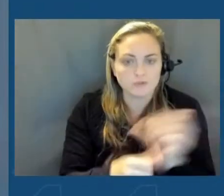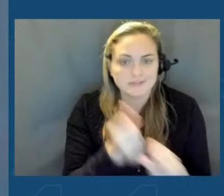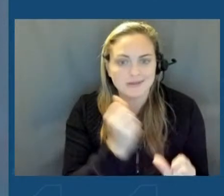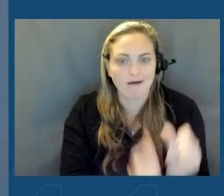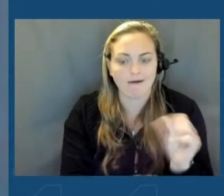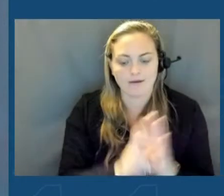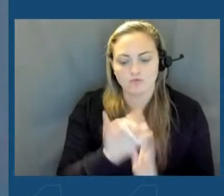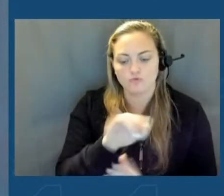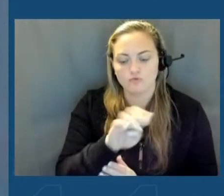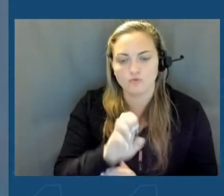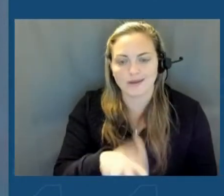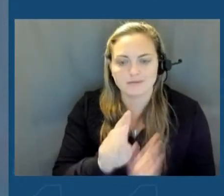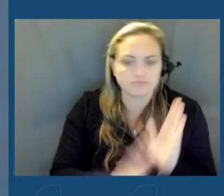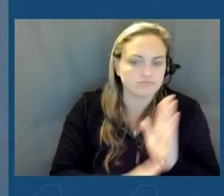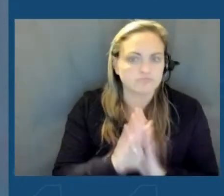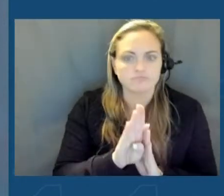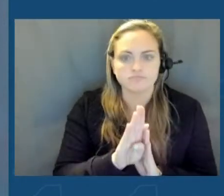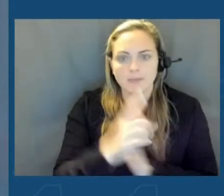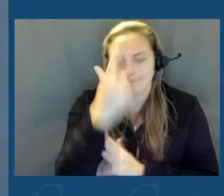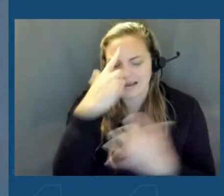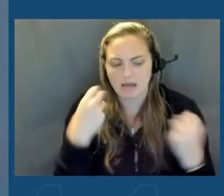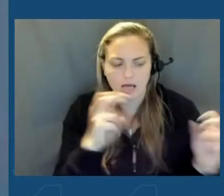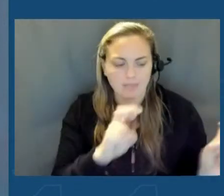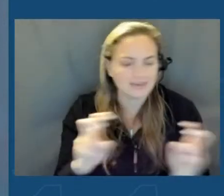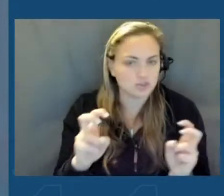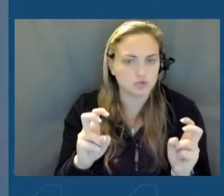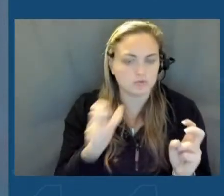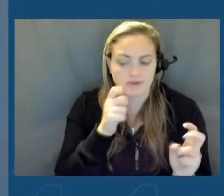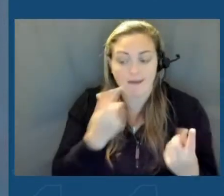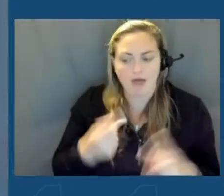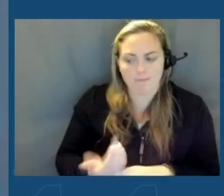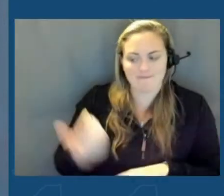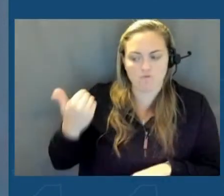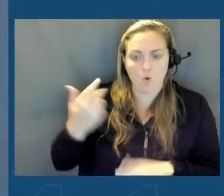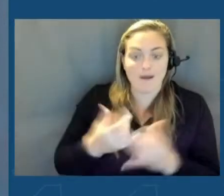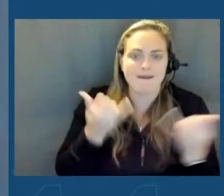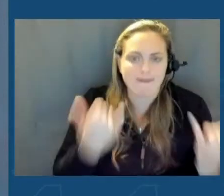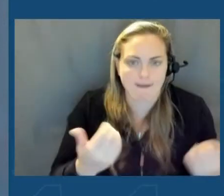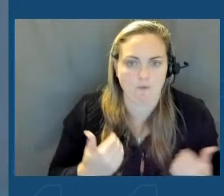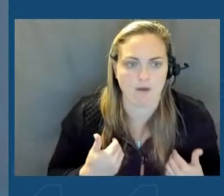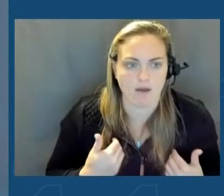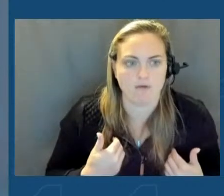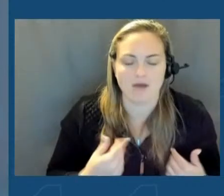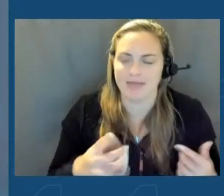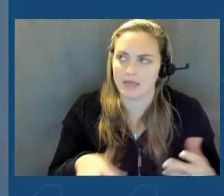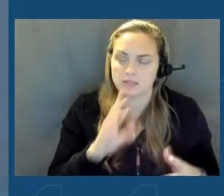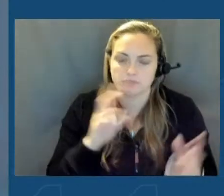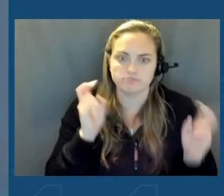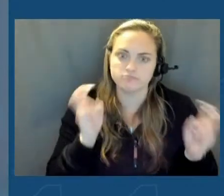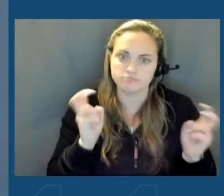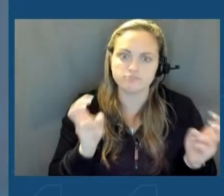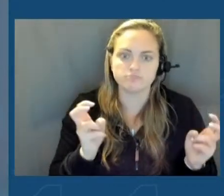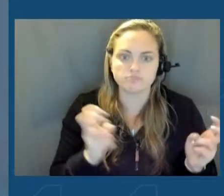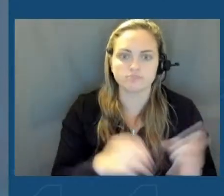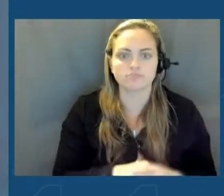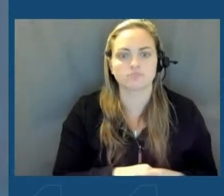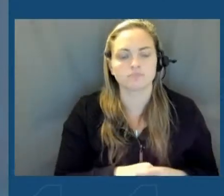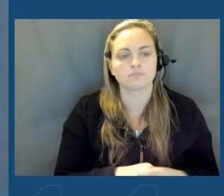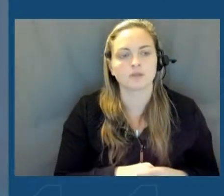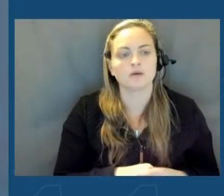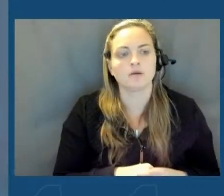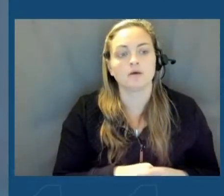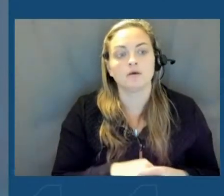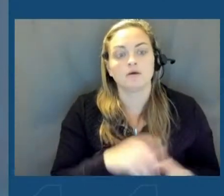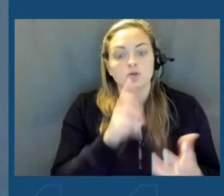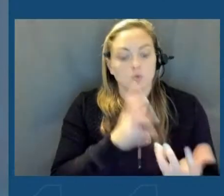depression, real mental health issues that were not there before for many of these children. And that is deeply troubling to us. So we're aligning ourselves